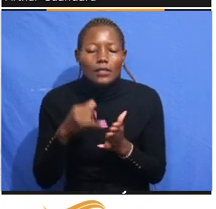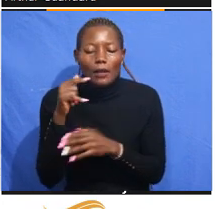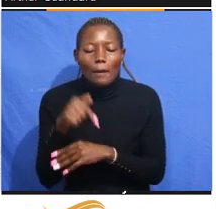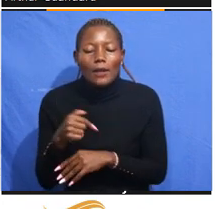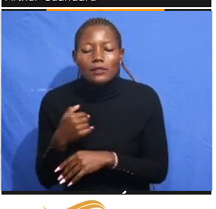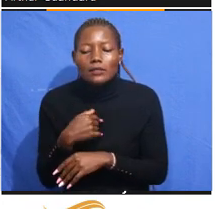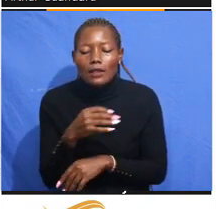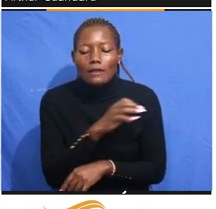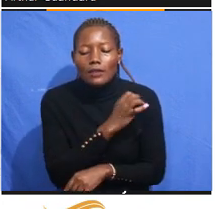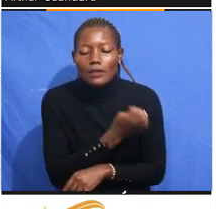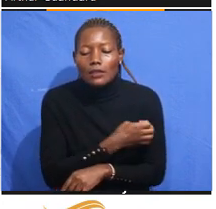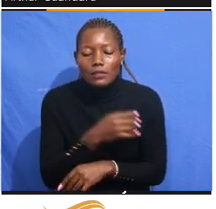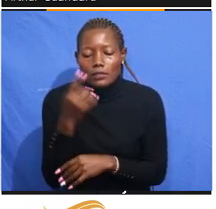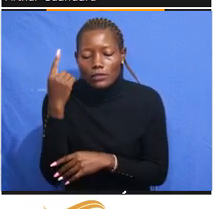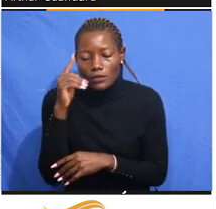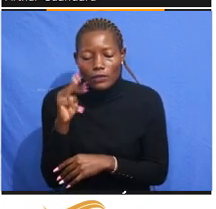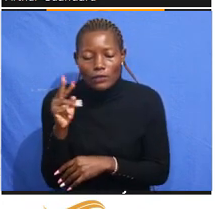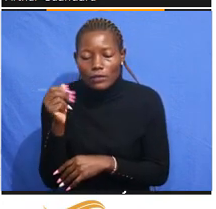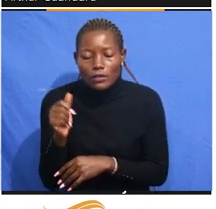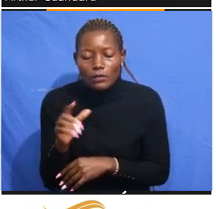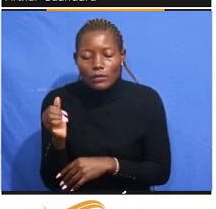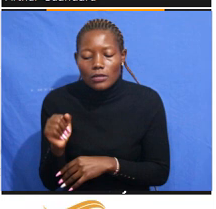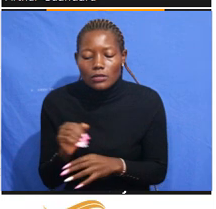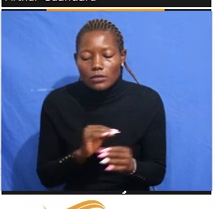It requires energy for those muscles to be able